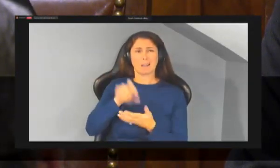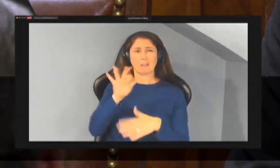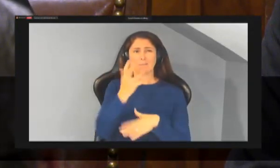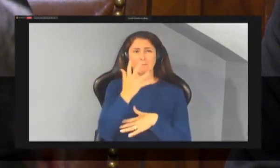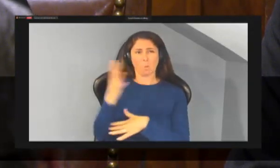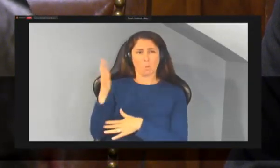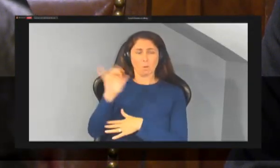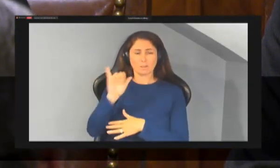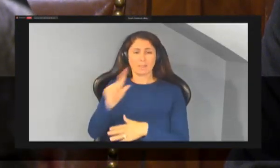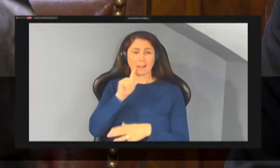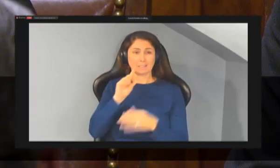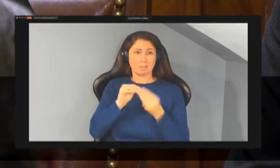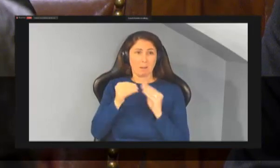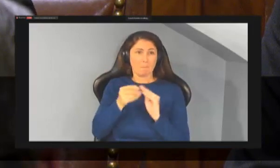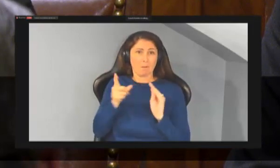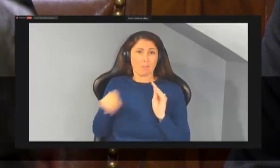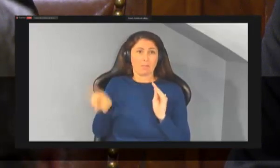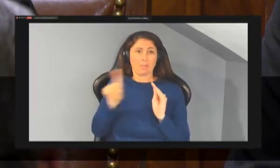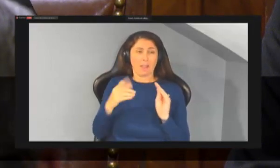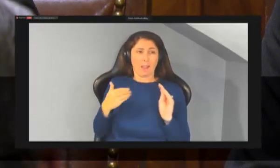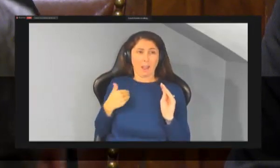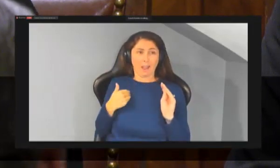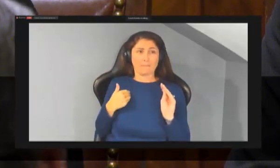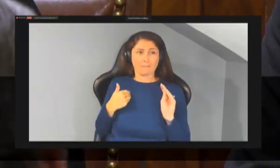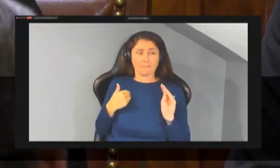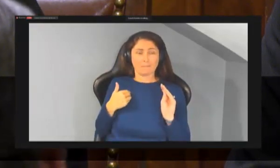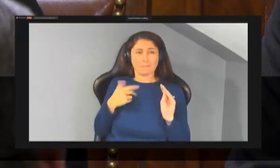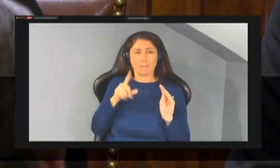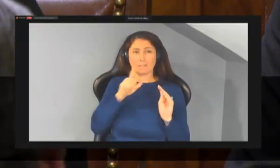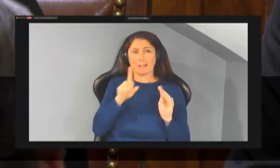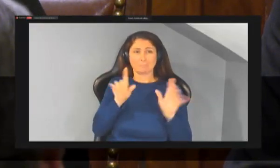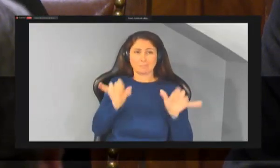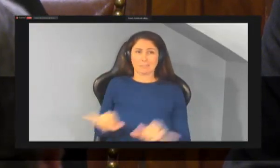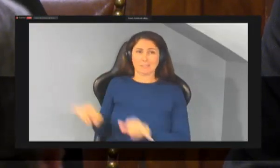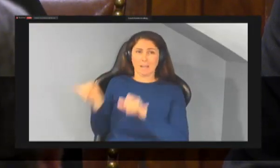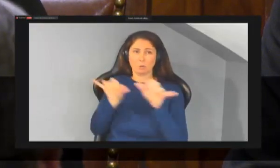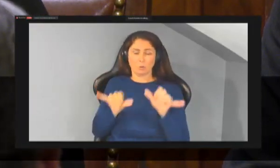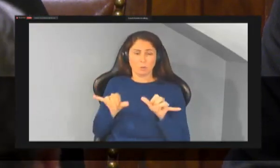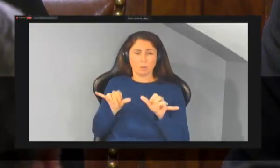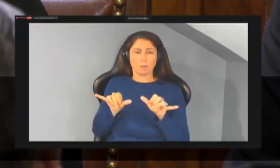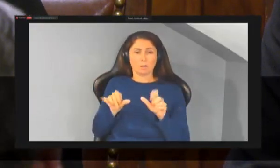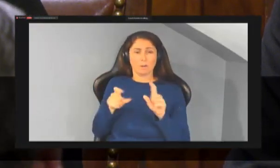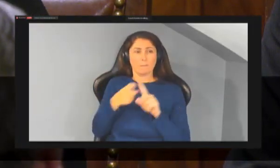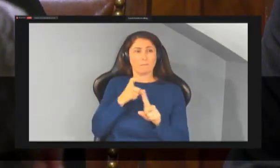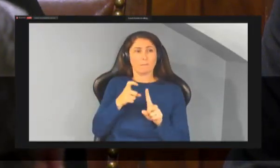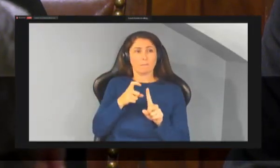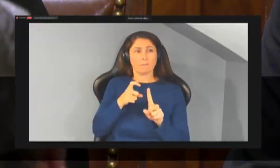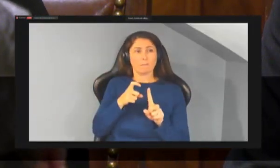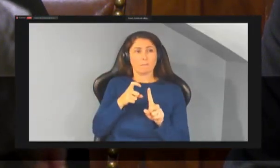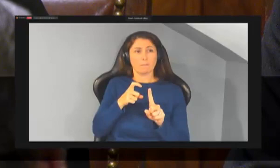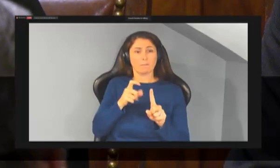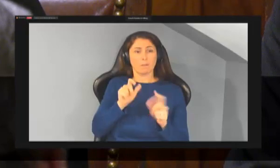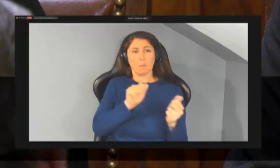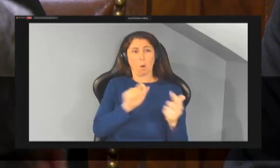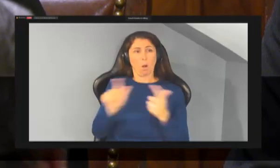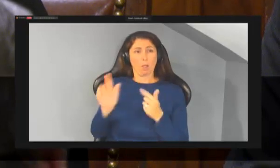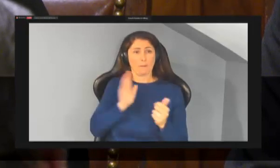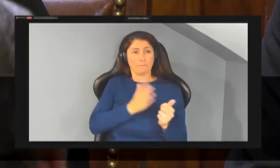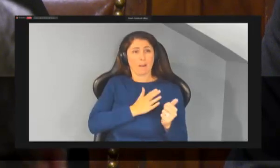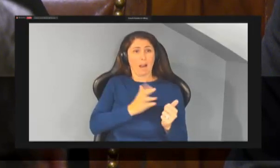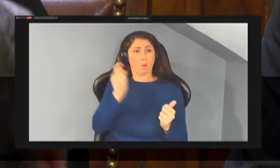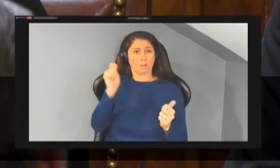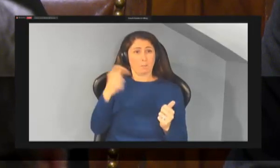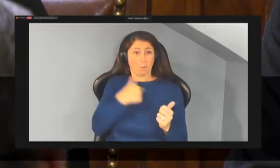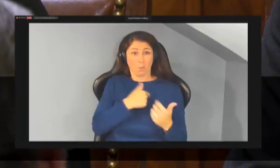that they've got that is a standard. But from all of our testimony, we believe we have way more than that.